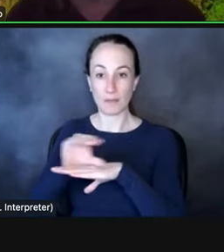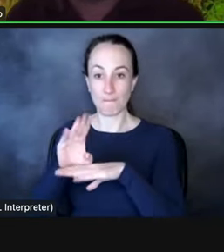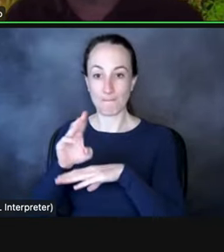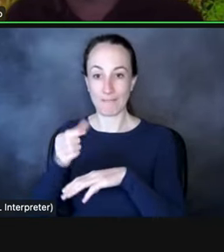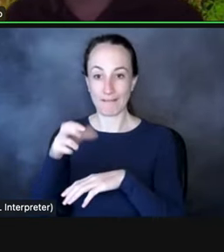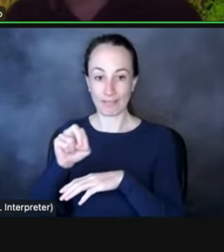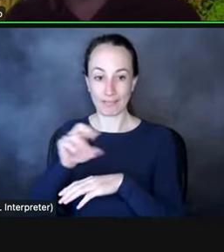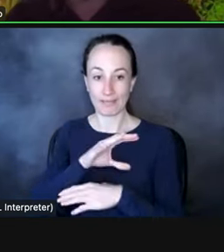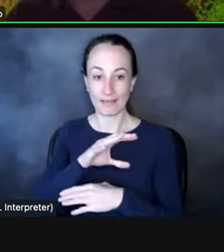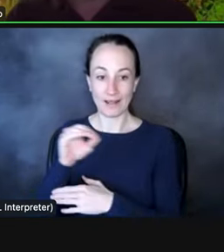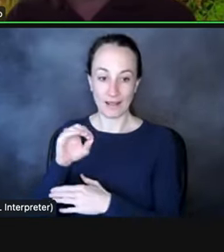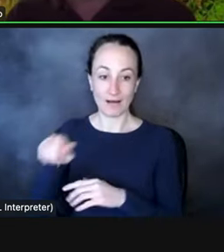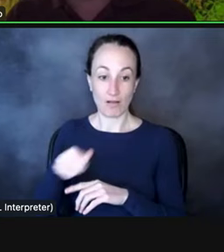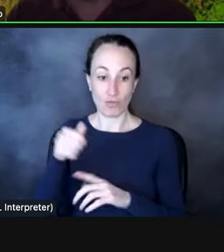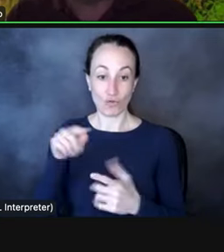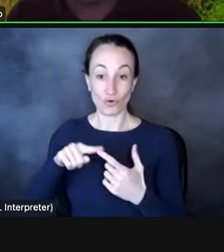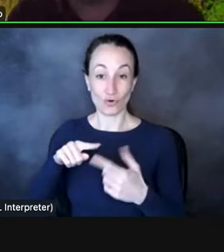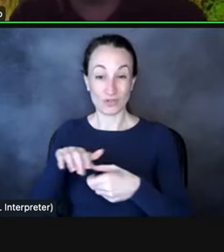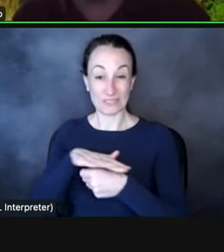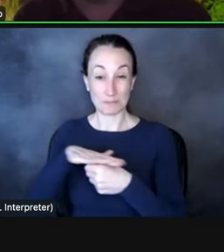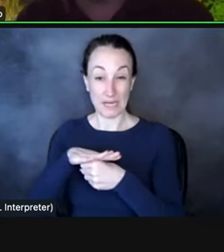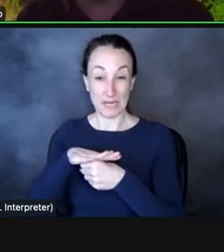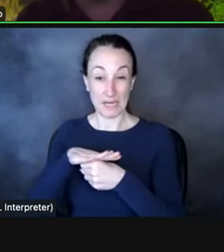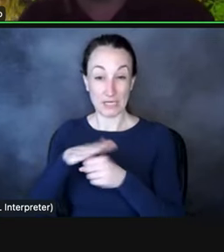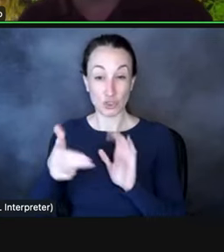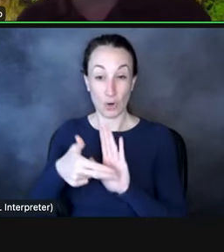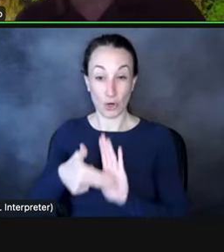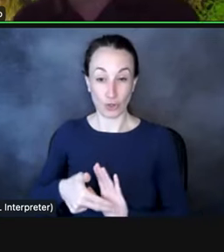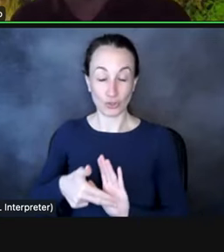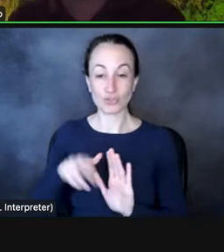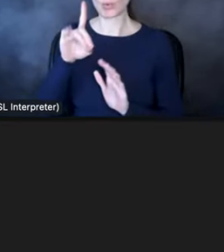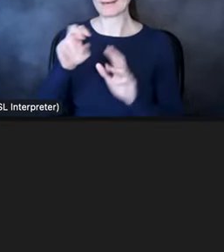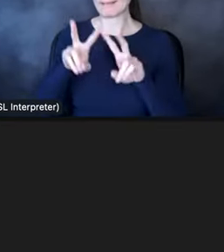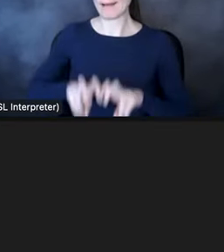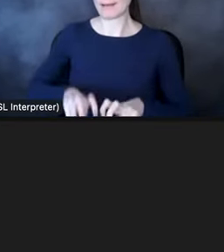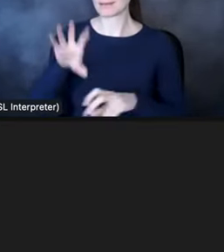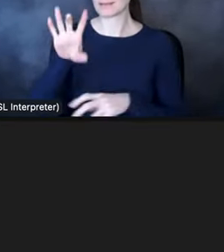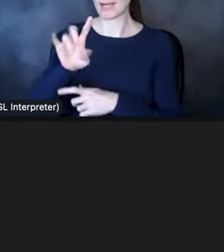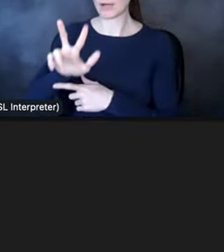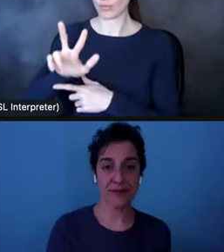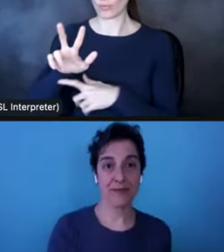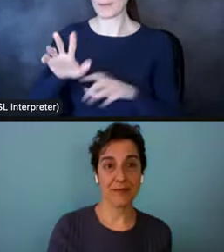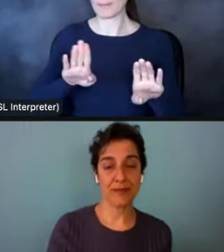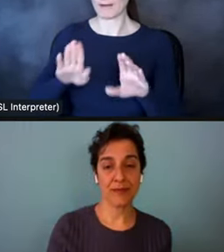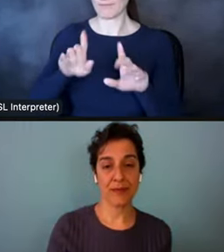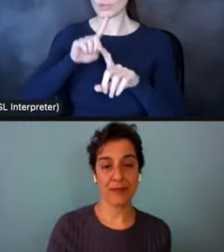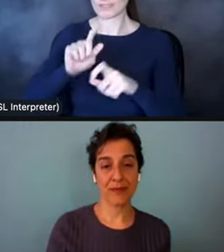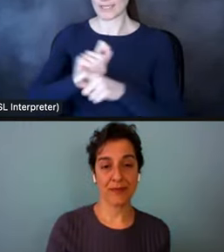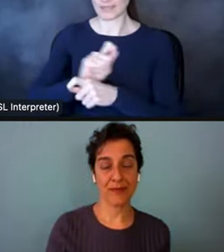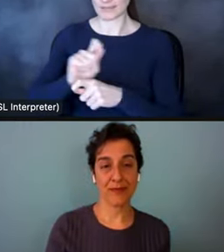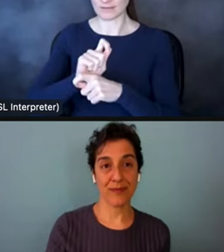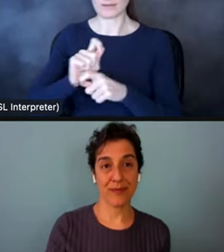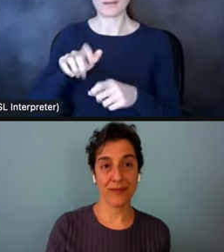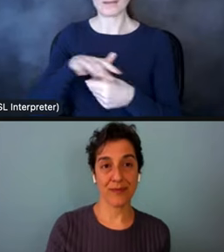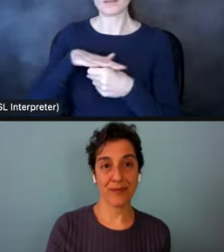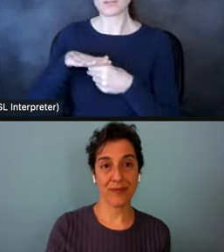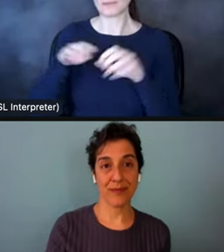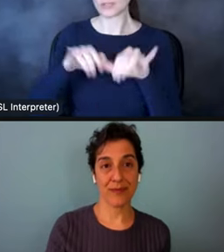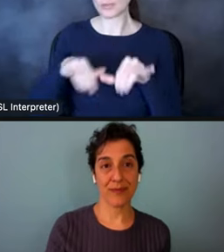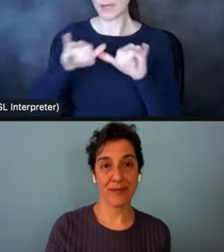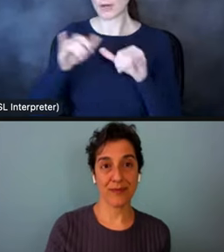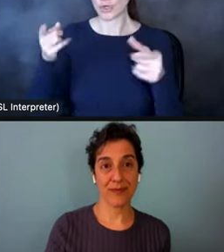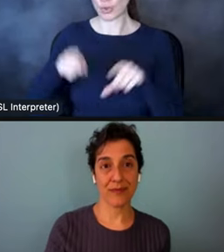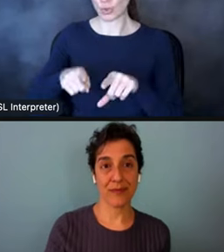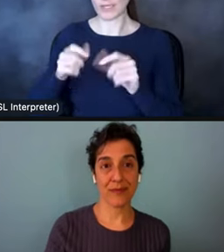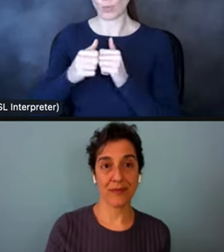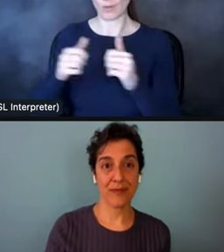Daniel Margulies. We also did a meta-analysis of 83 behavioral tasks, and the spatial patterns also agree with the